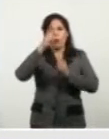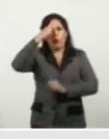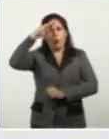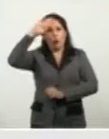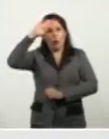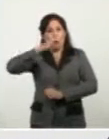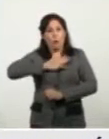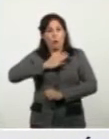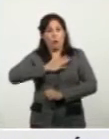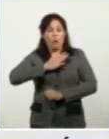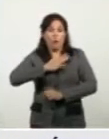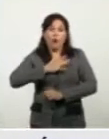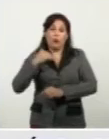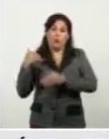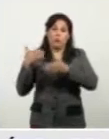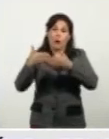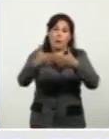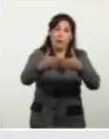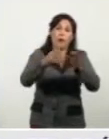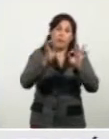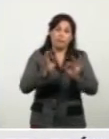confirmed cases,